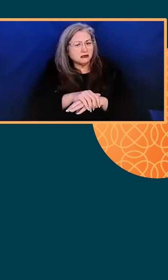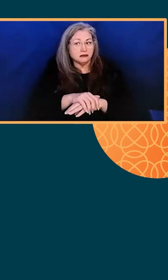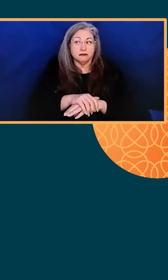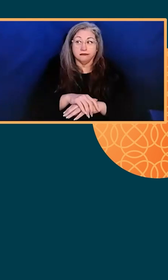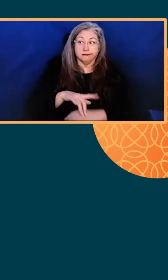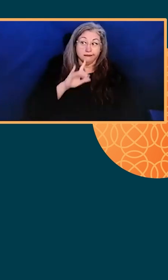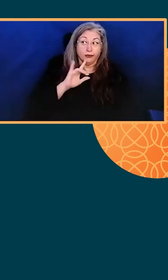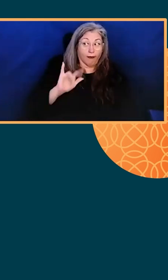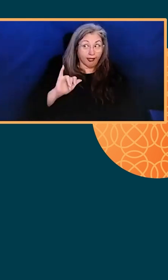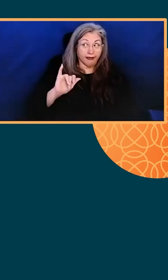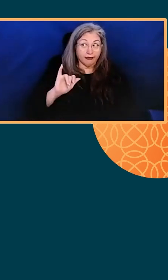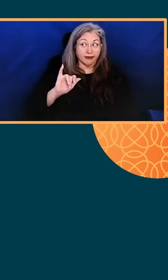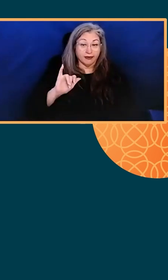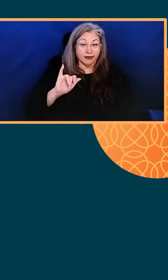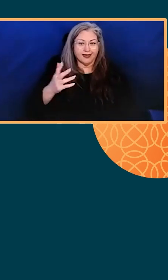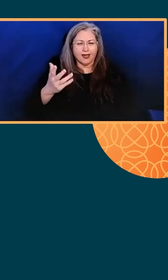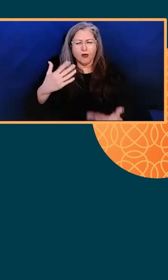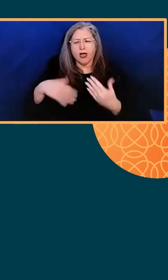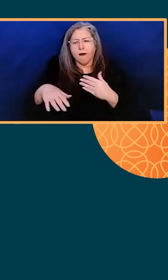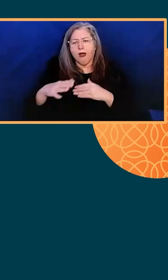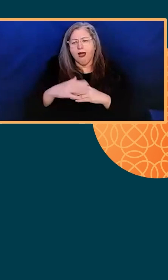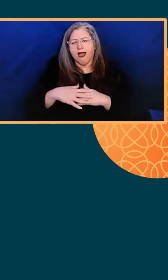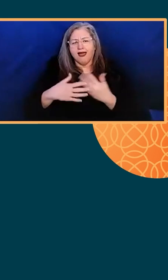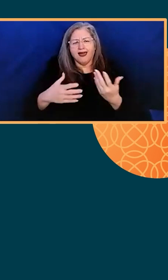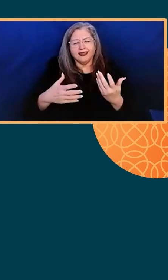Really? Come. And then,